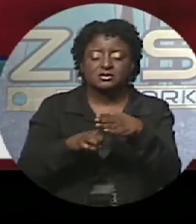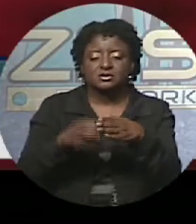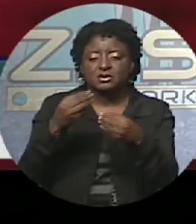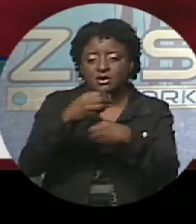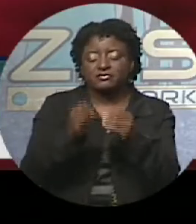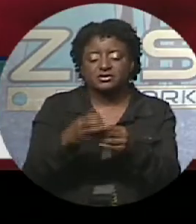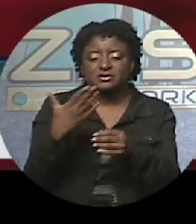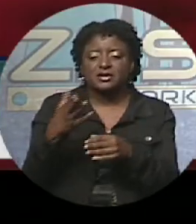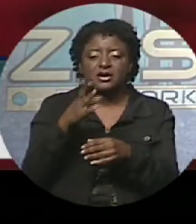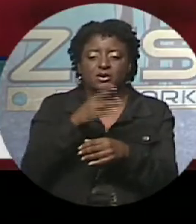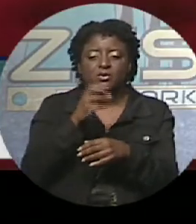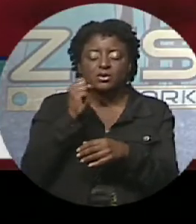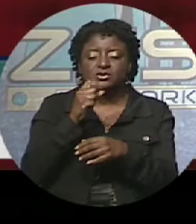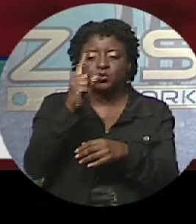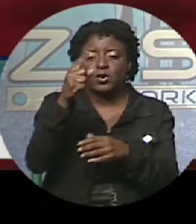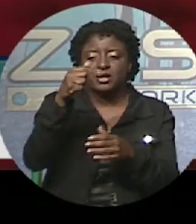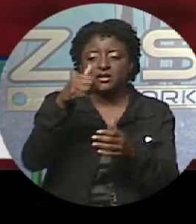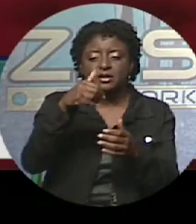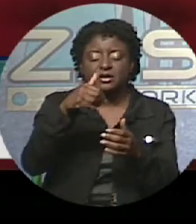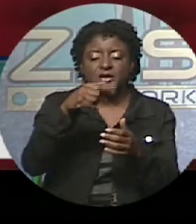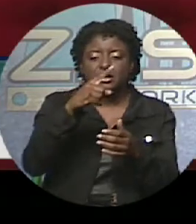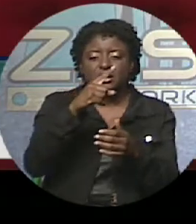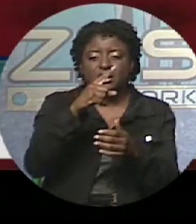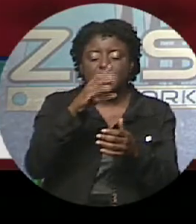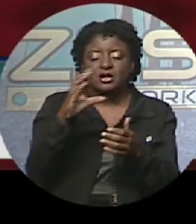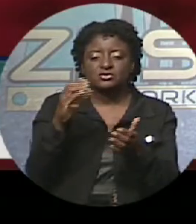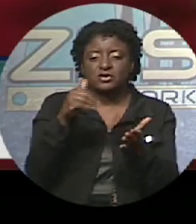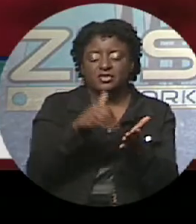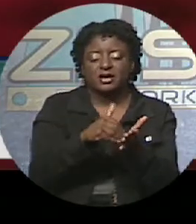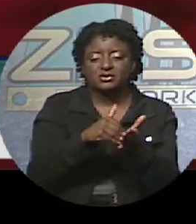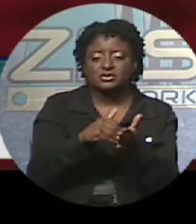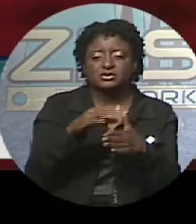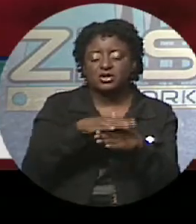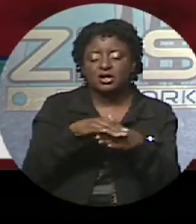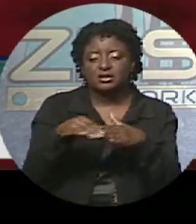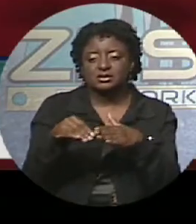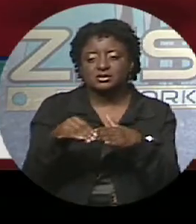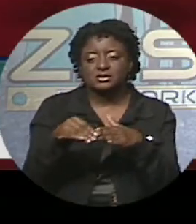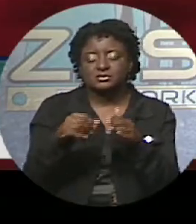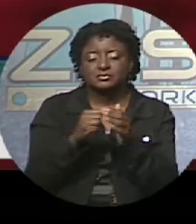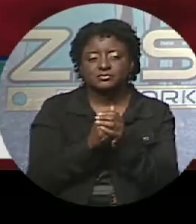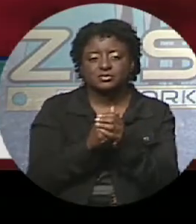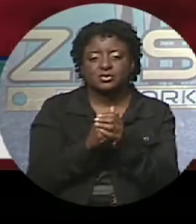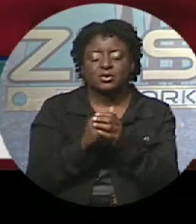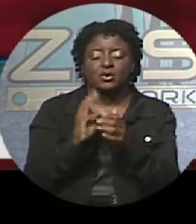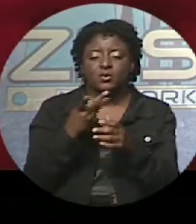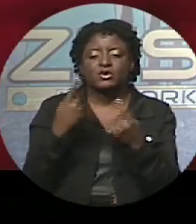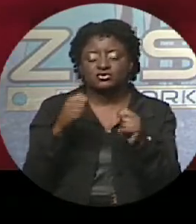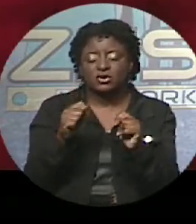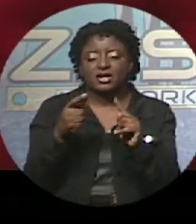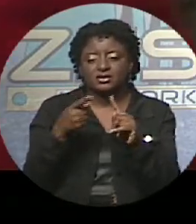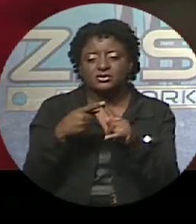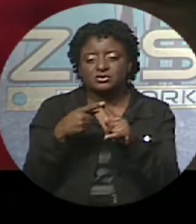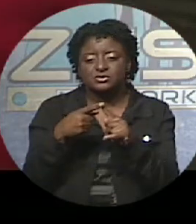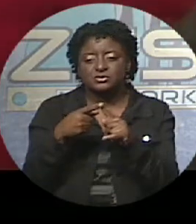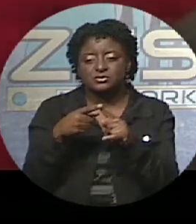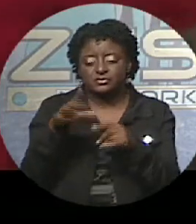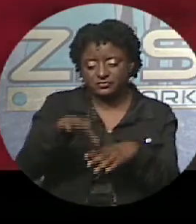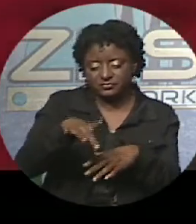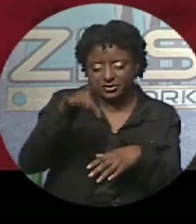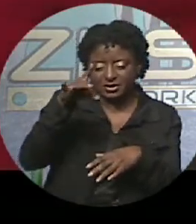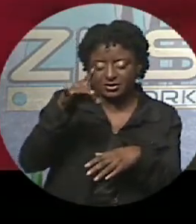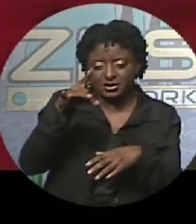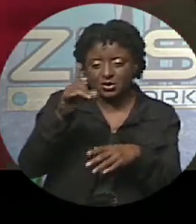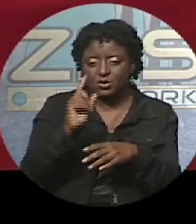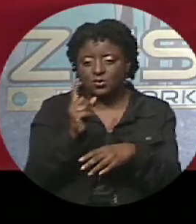$100,000. So, Madam President, where did the money go? That's what we're trying to find. We're still doing our analysis. Point of order.